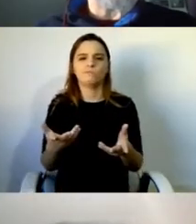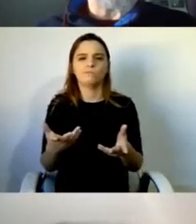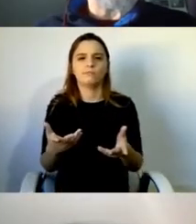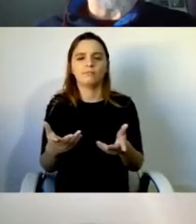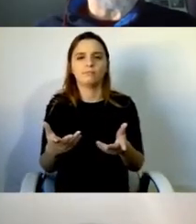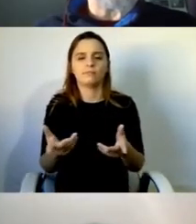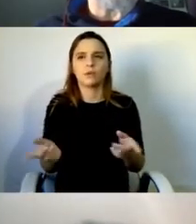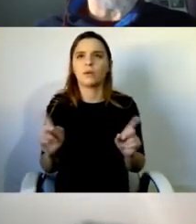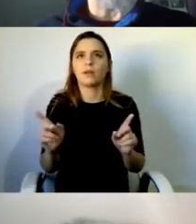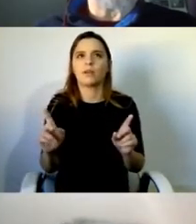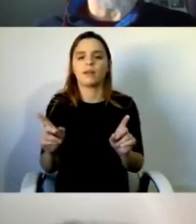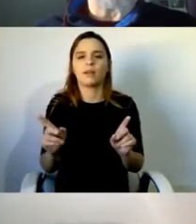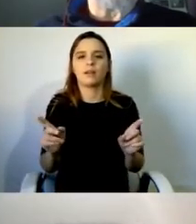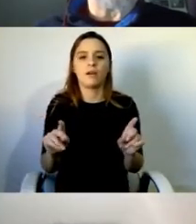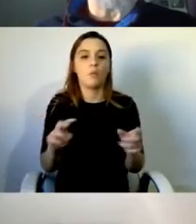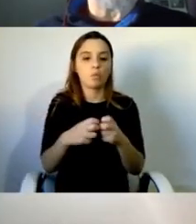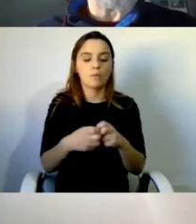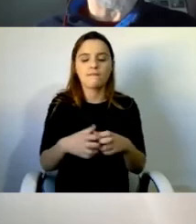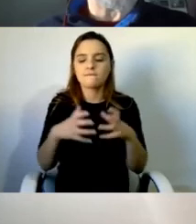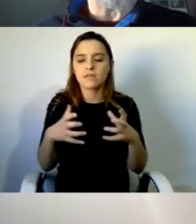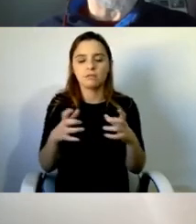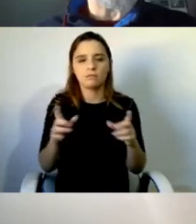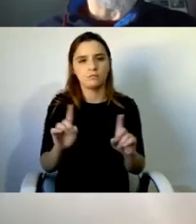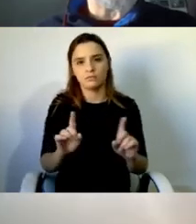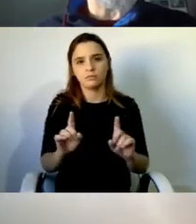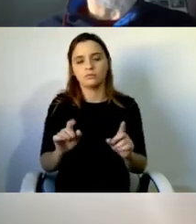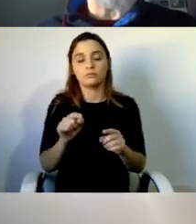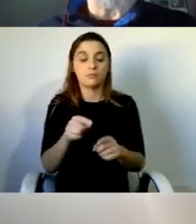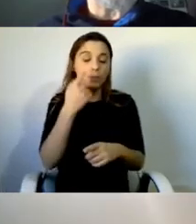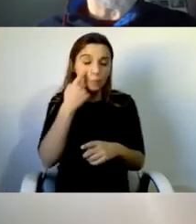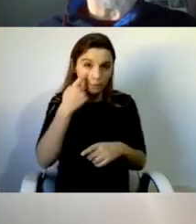shows how, by definition, by very